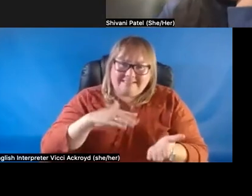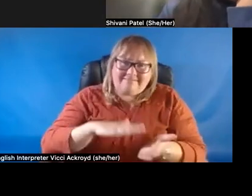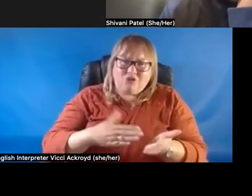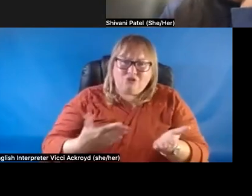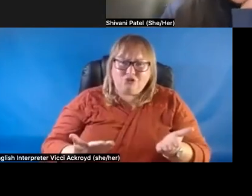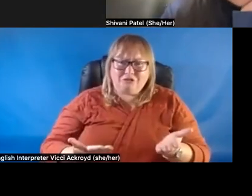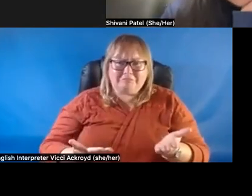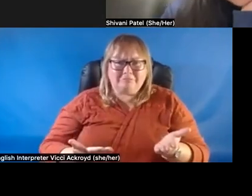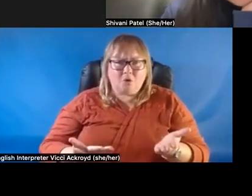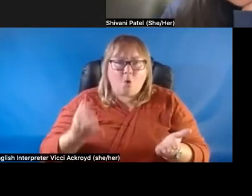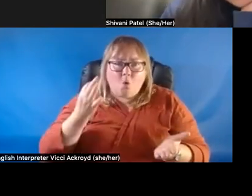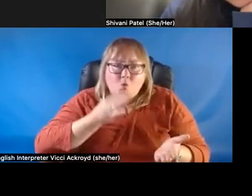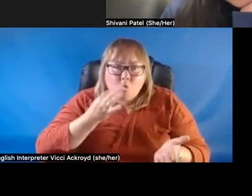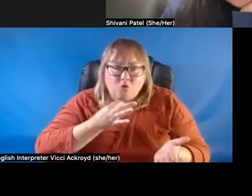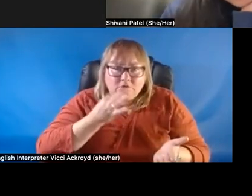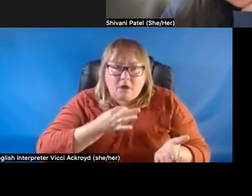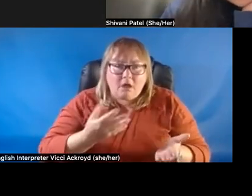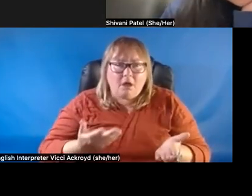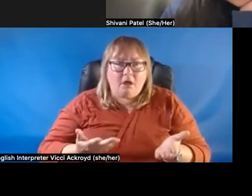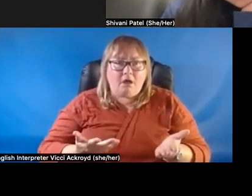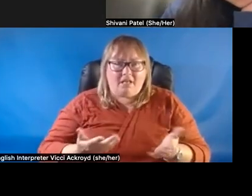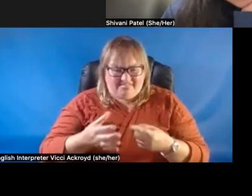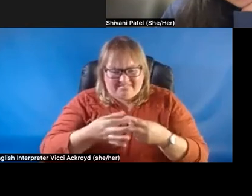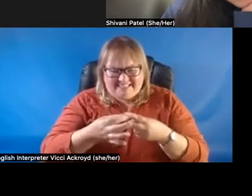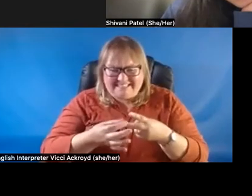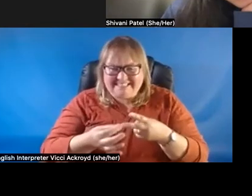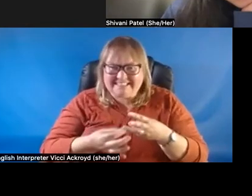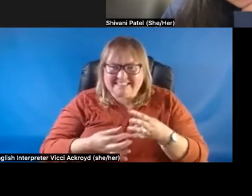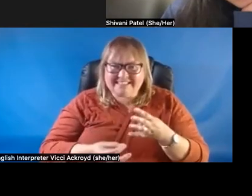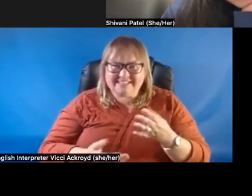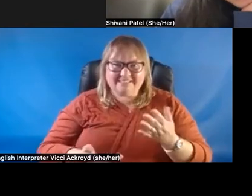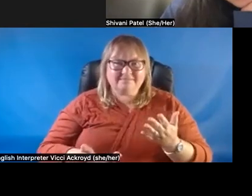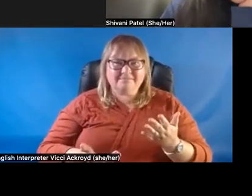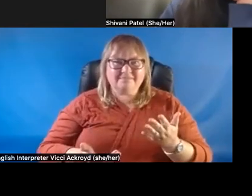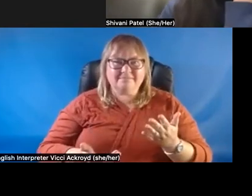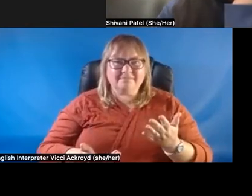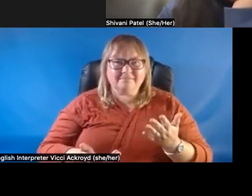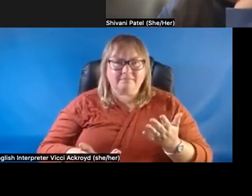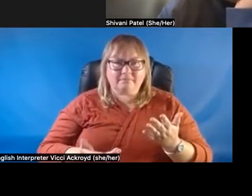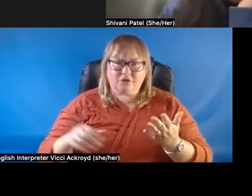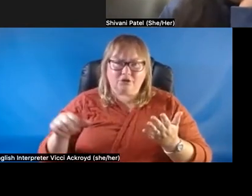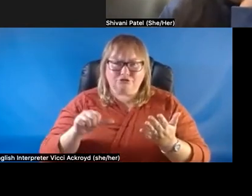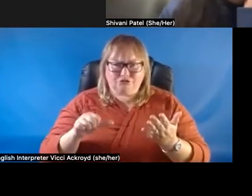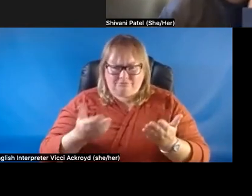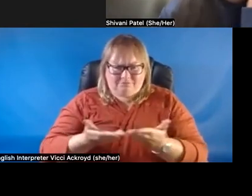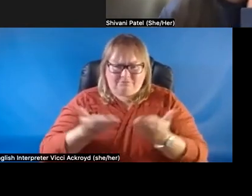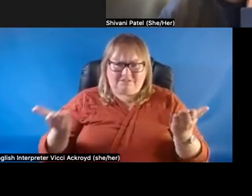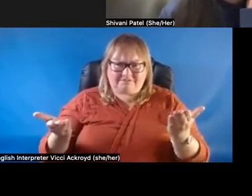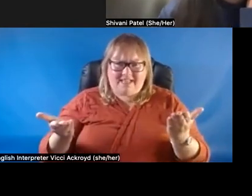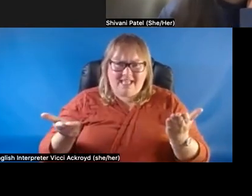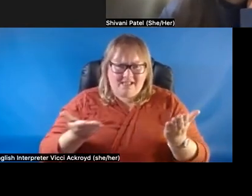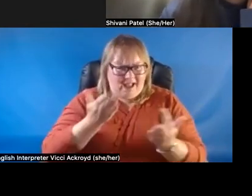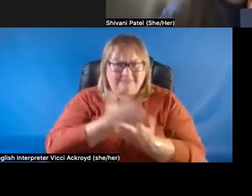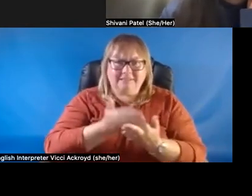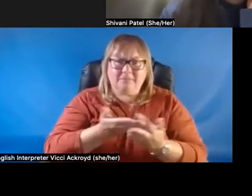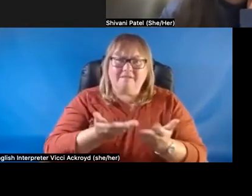water or these kind of things, they should be accessible to everyone, isn't it, like in any